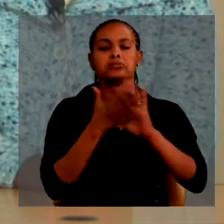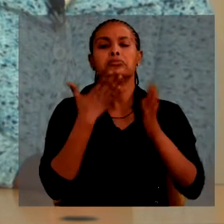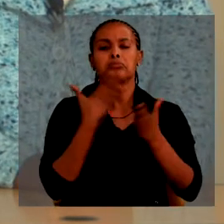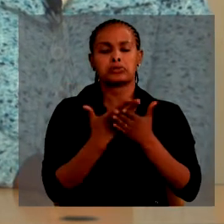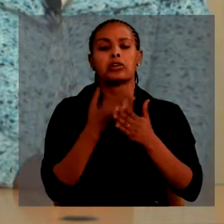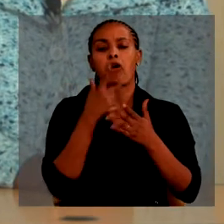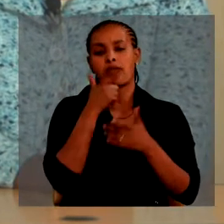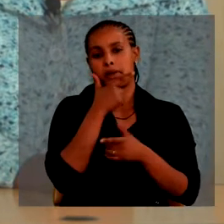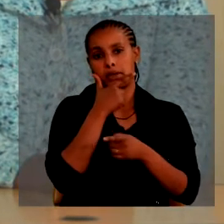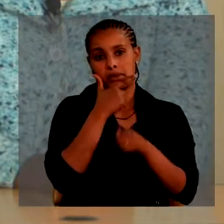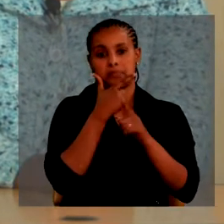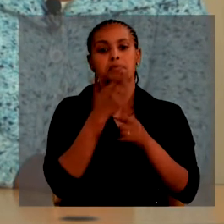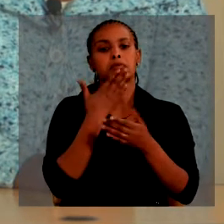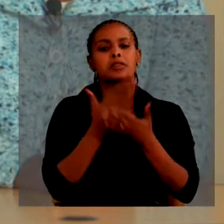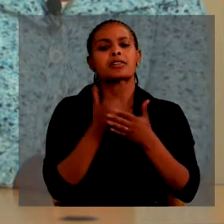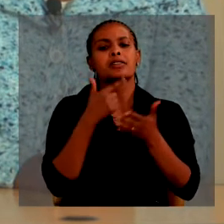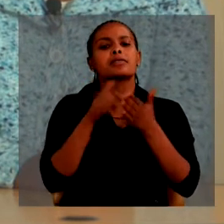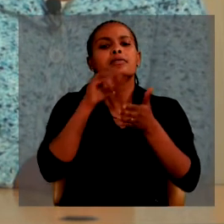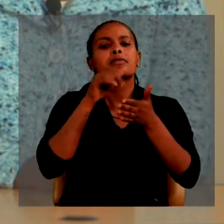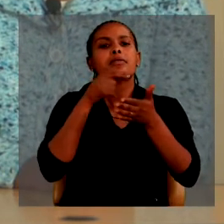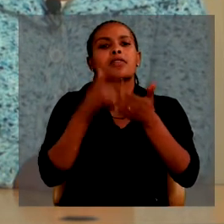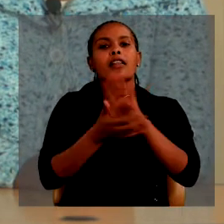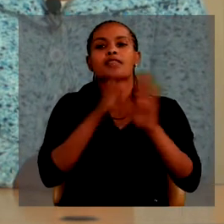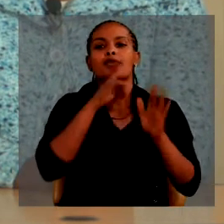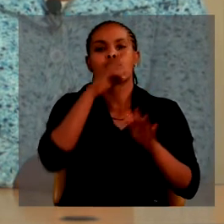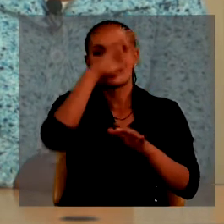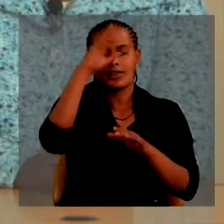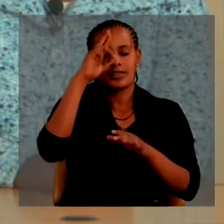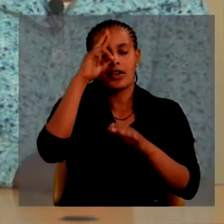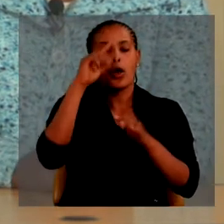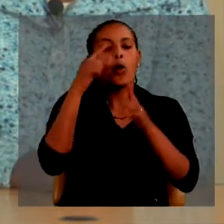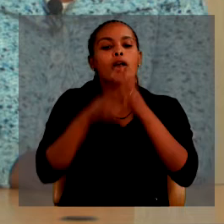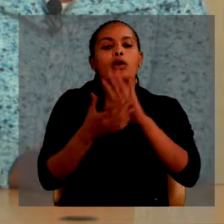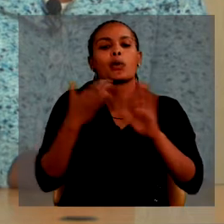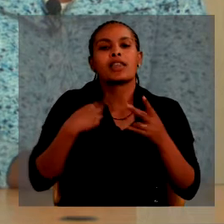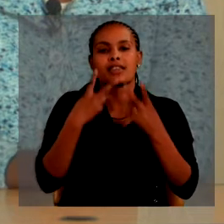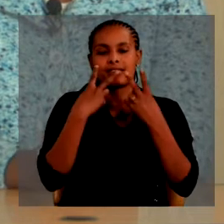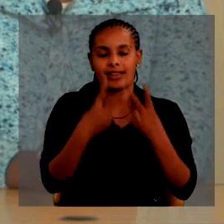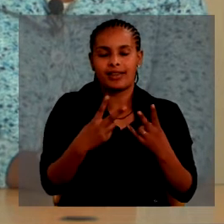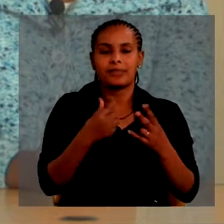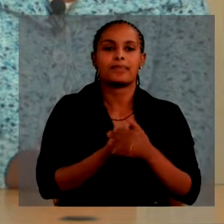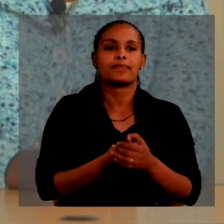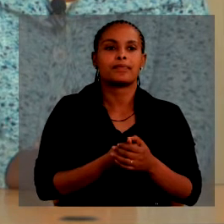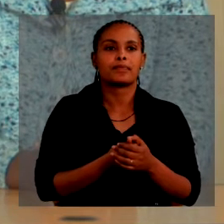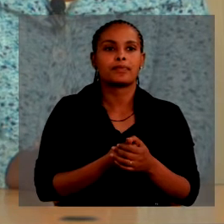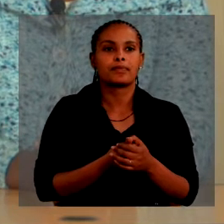That's not the reason we give. That's what we see.